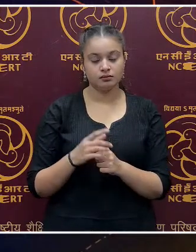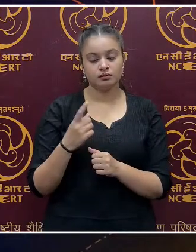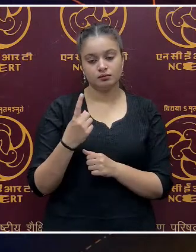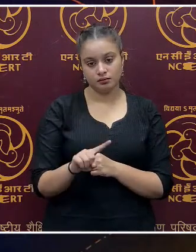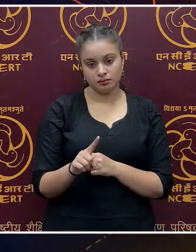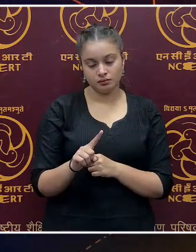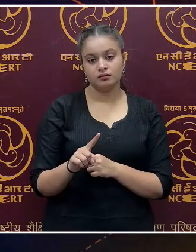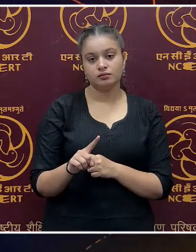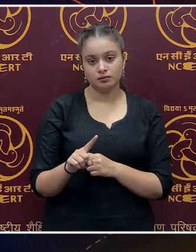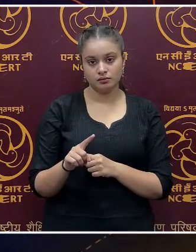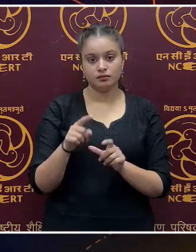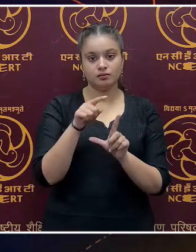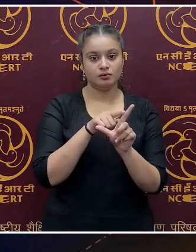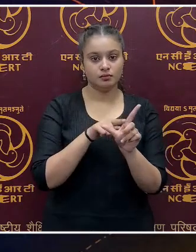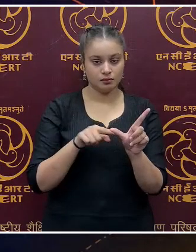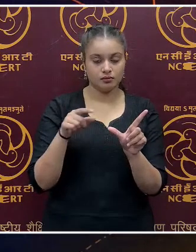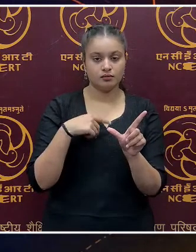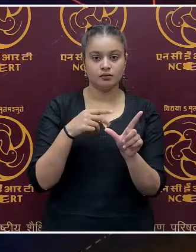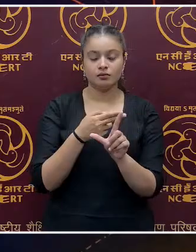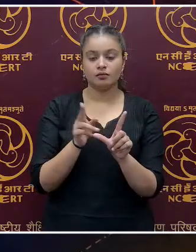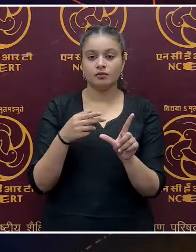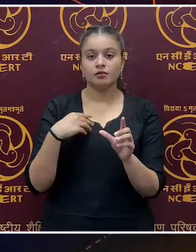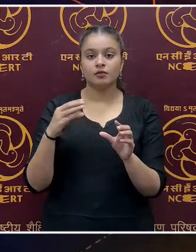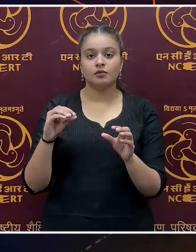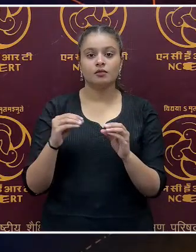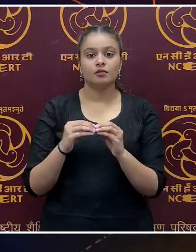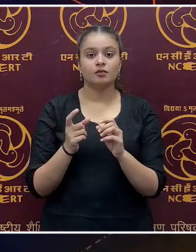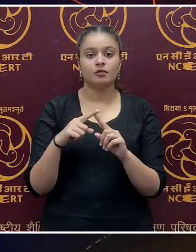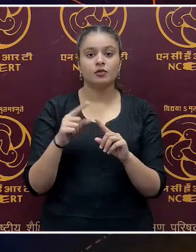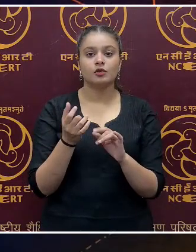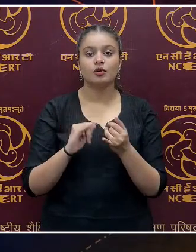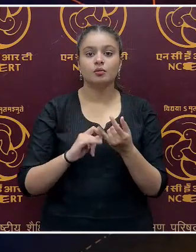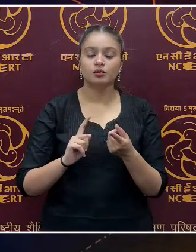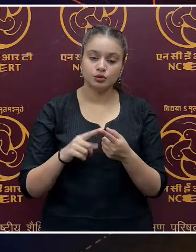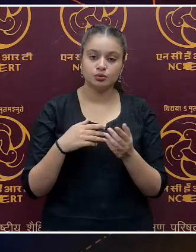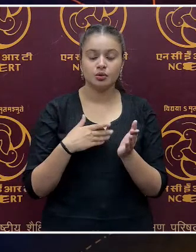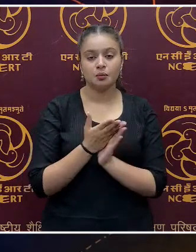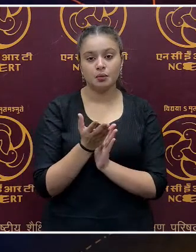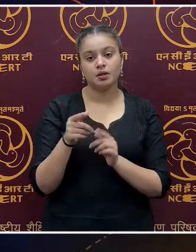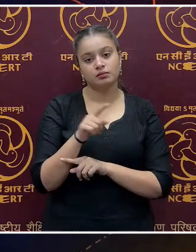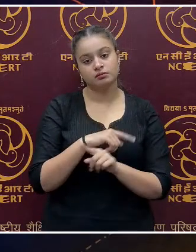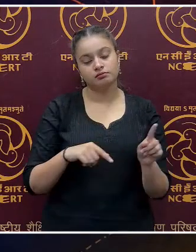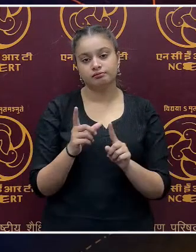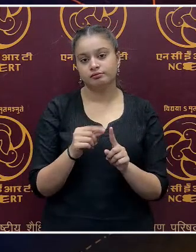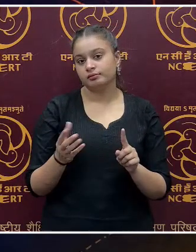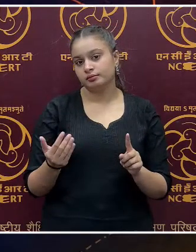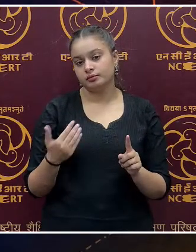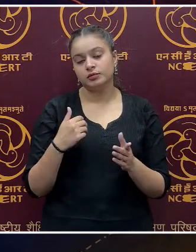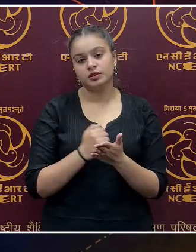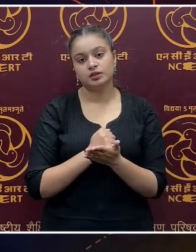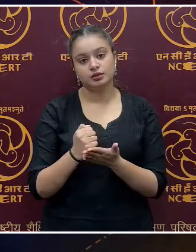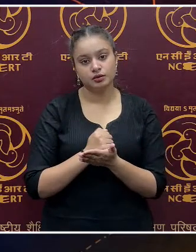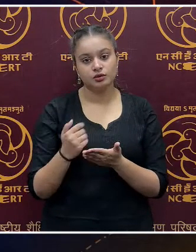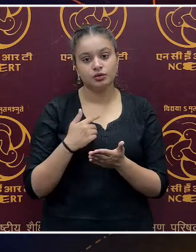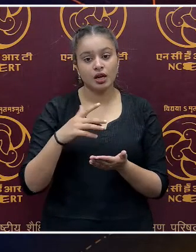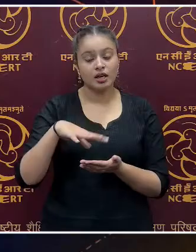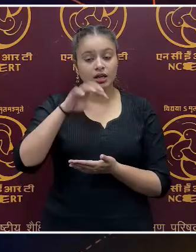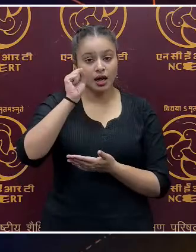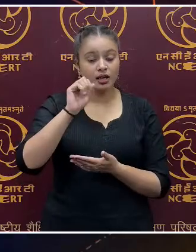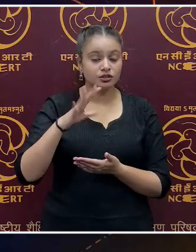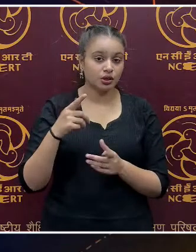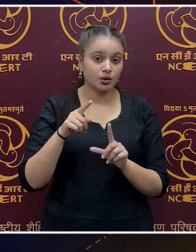correct. The highlighted angle is obtuse angle. So this is the way we can also try how to identify